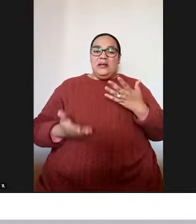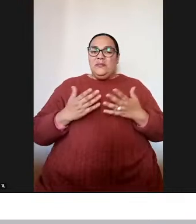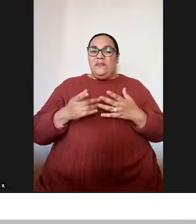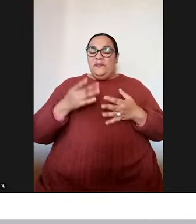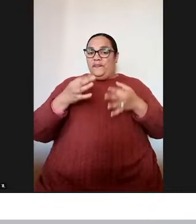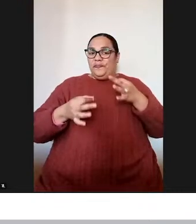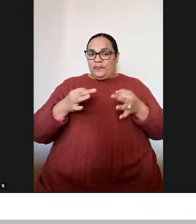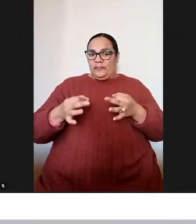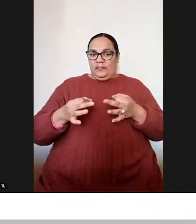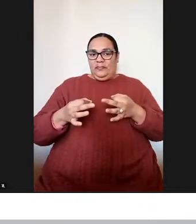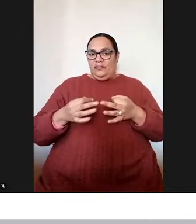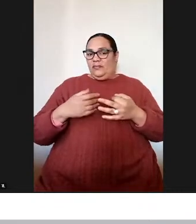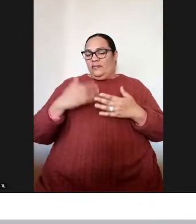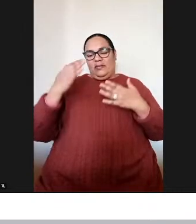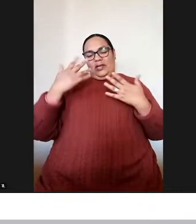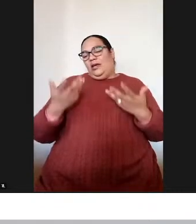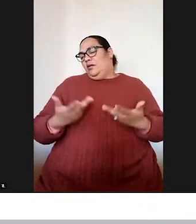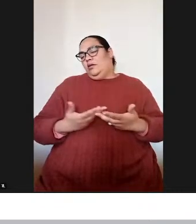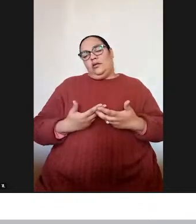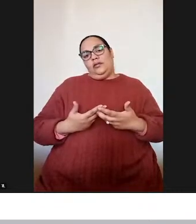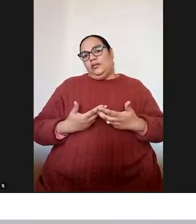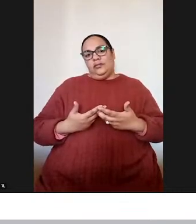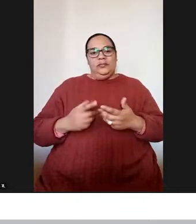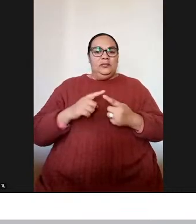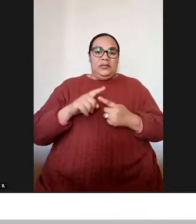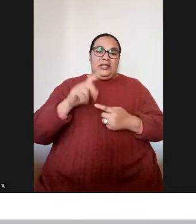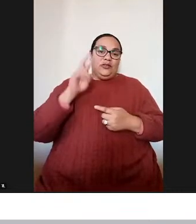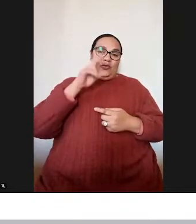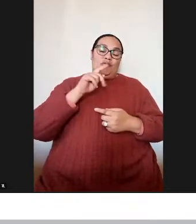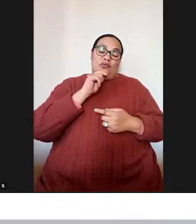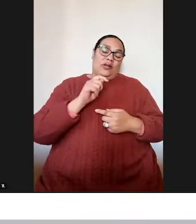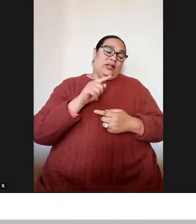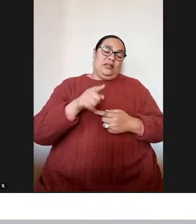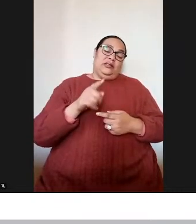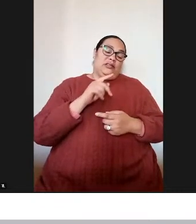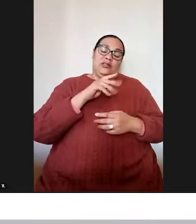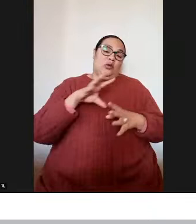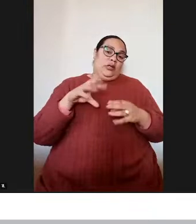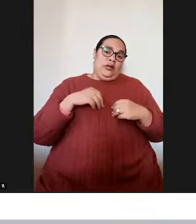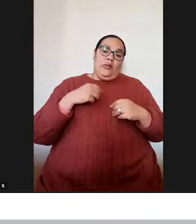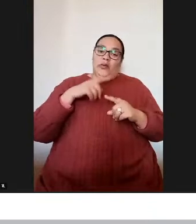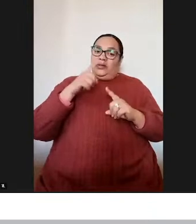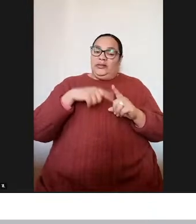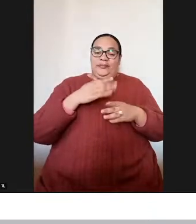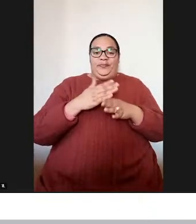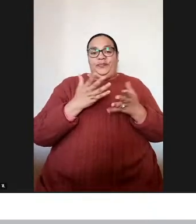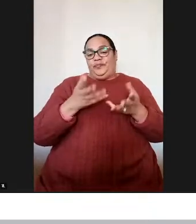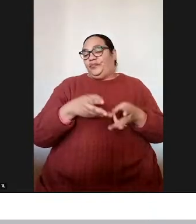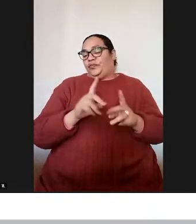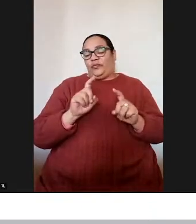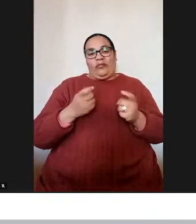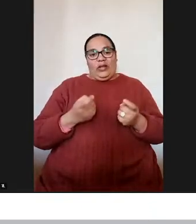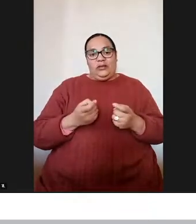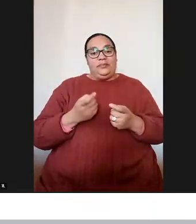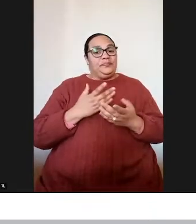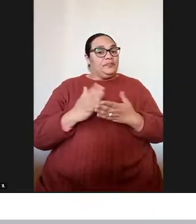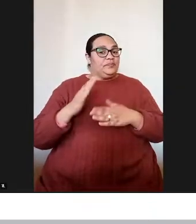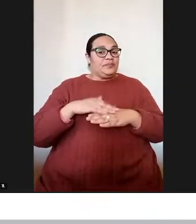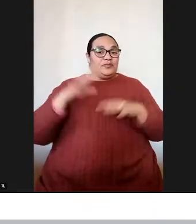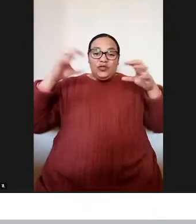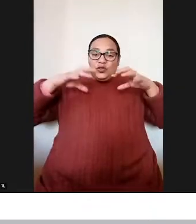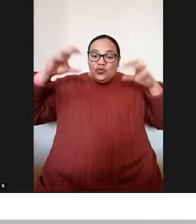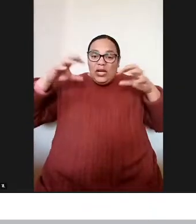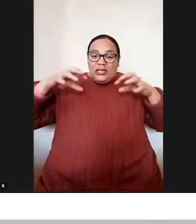at play, I do not know, but really it's unacceptable. We can't operate in this way. Sometimes it's raining and we